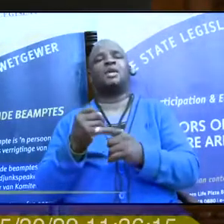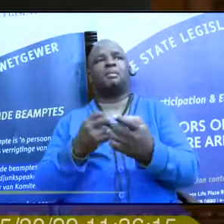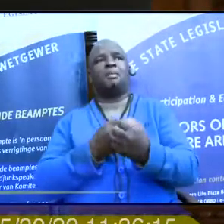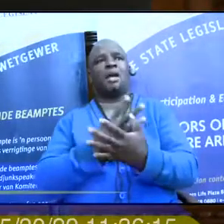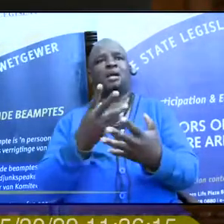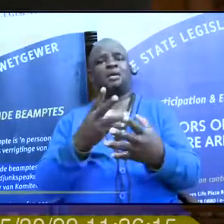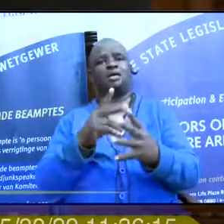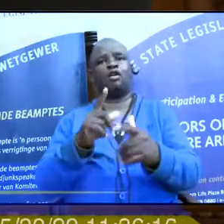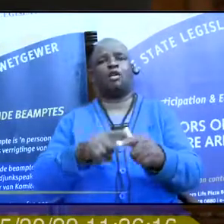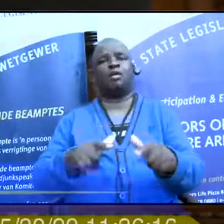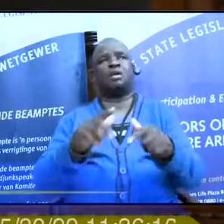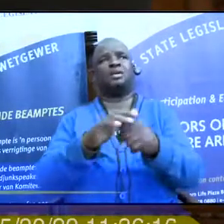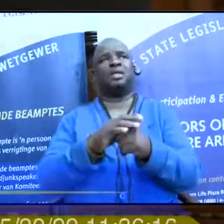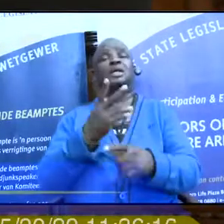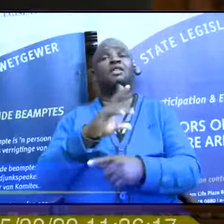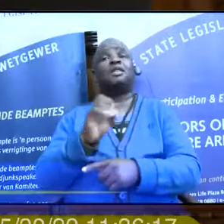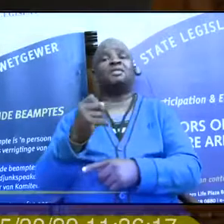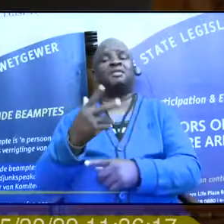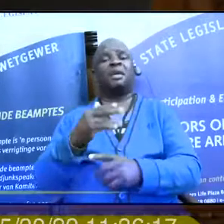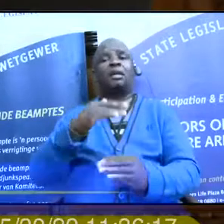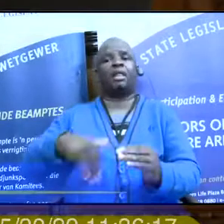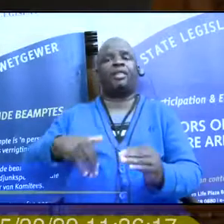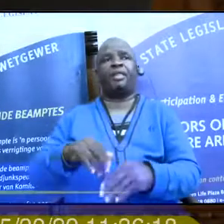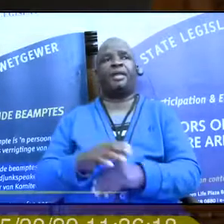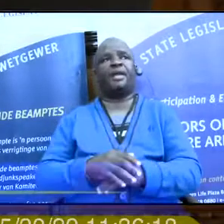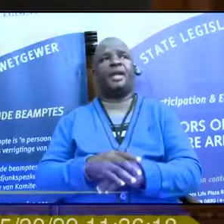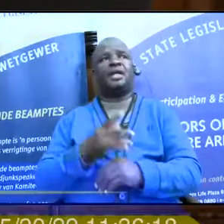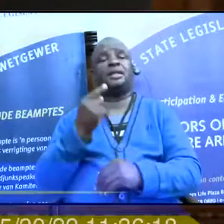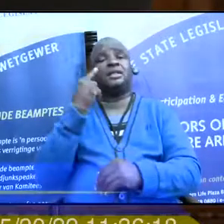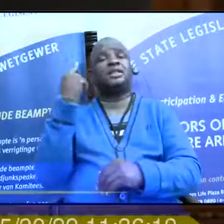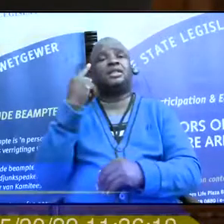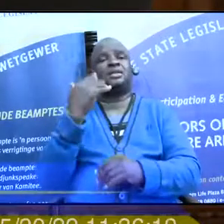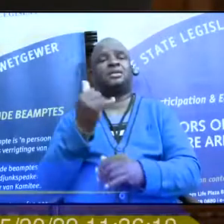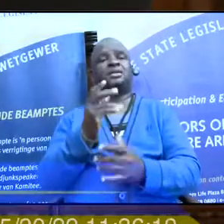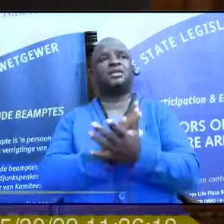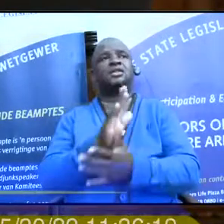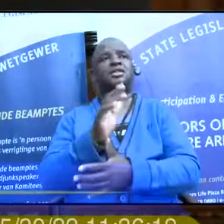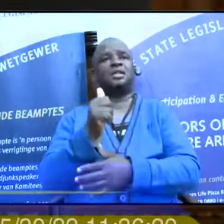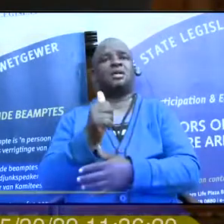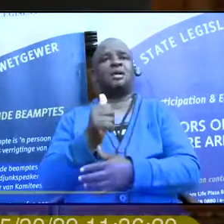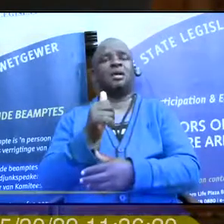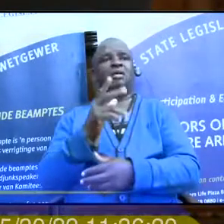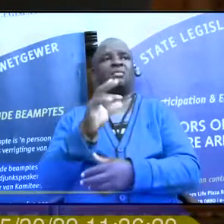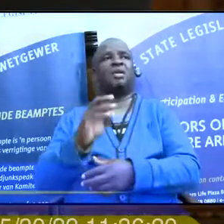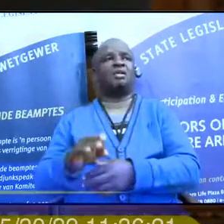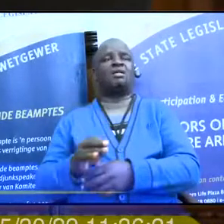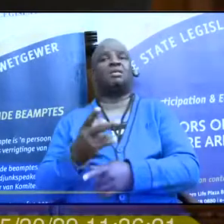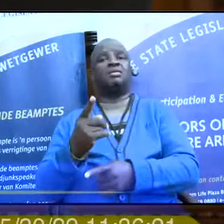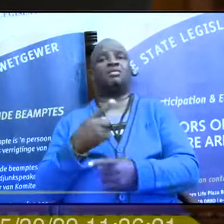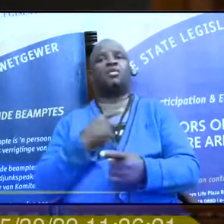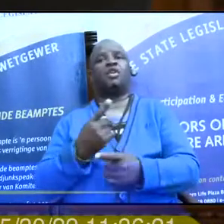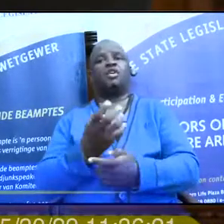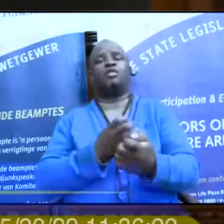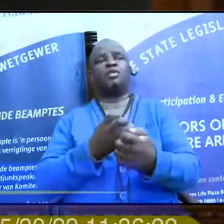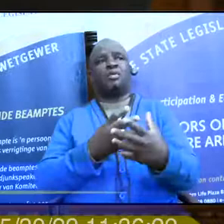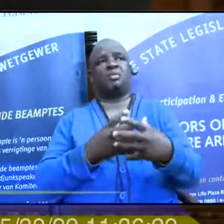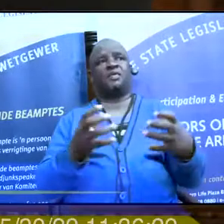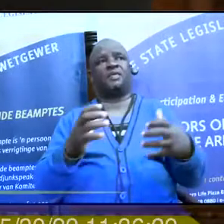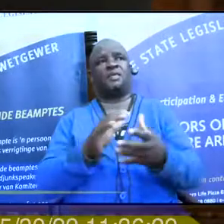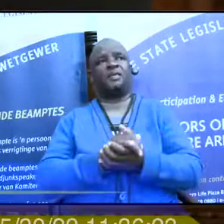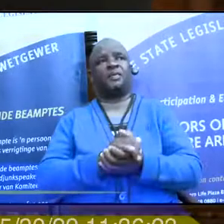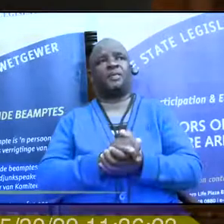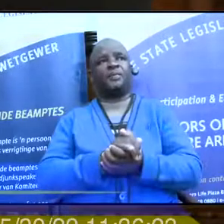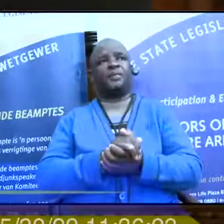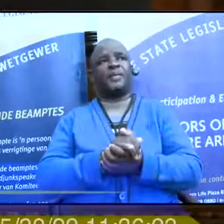and south africa is lagging china is 16.9 percent of the total global economy the us